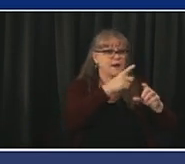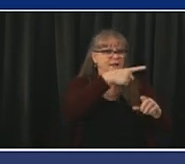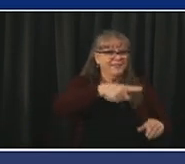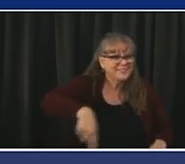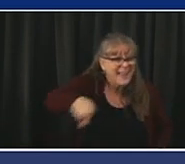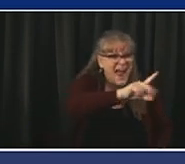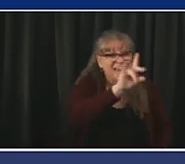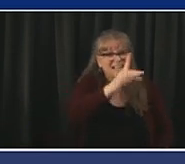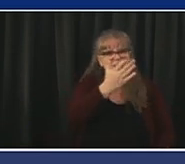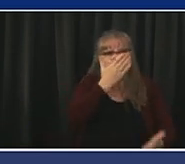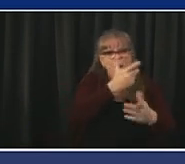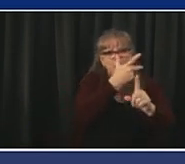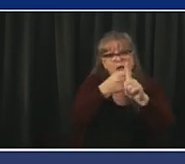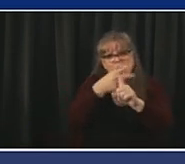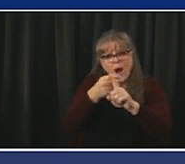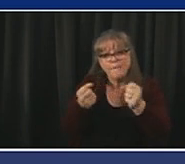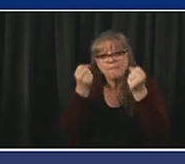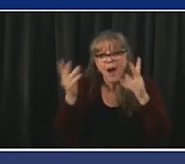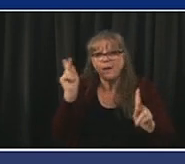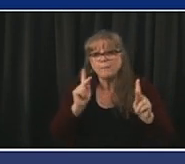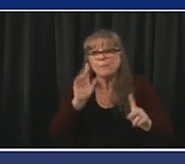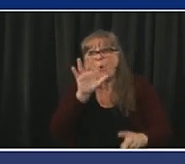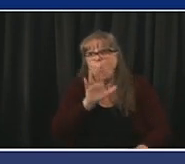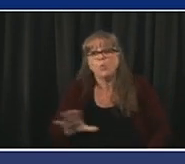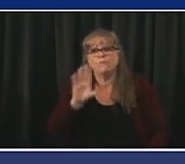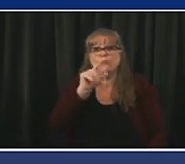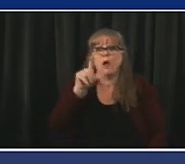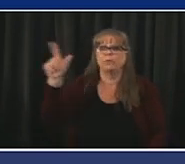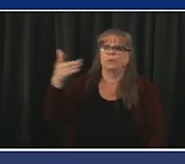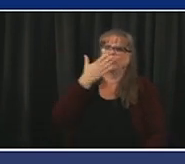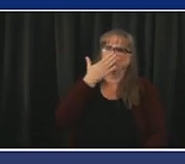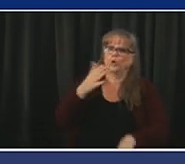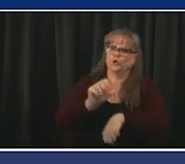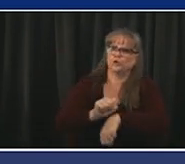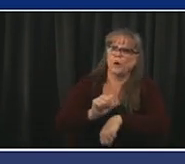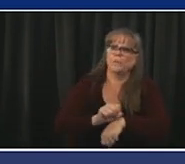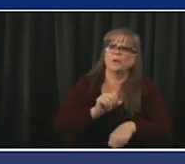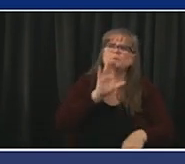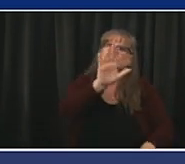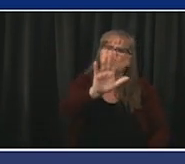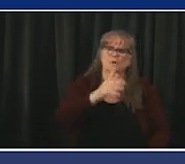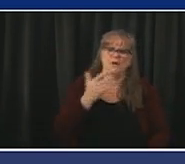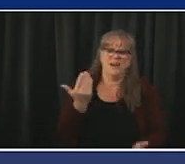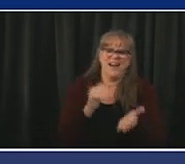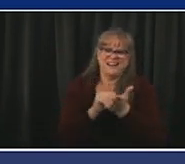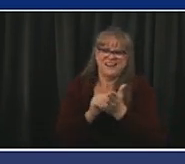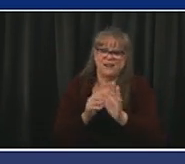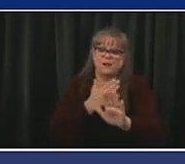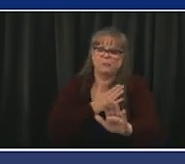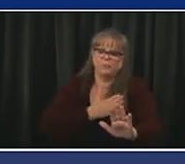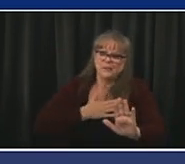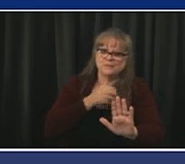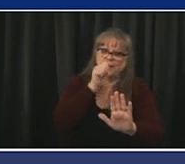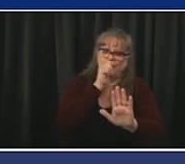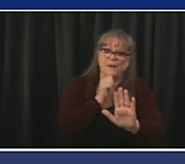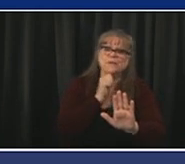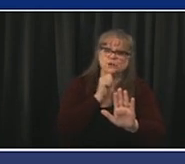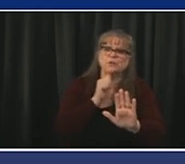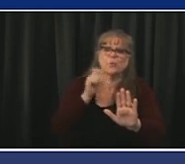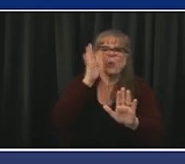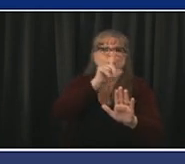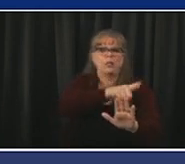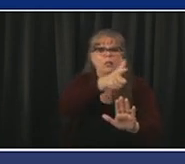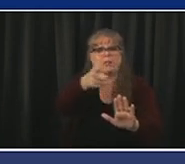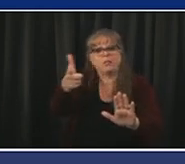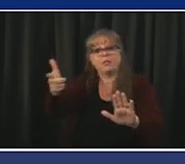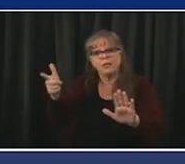to Coloradans. And really want to stress to everybody, please be patient, sign up for an appointment. And certainly as we announce this